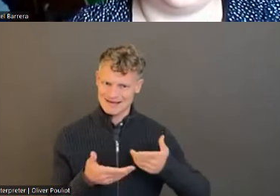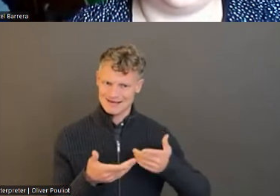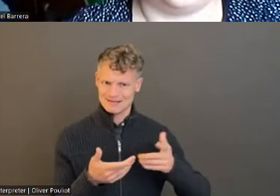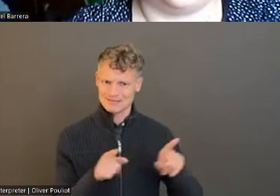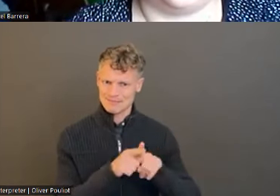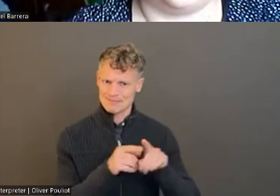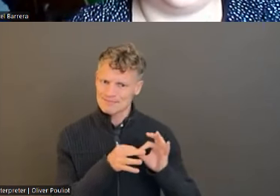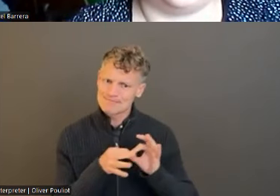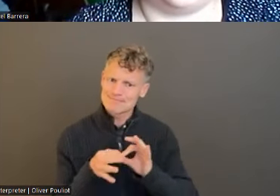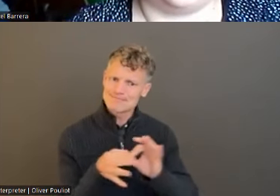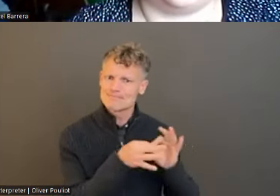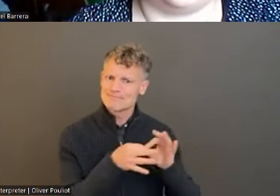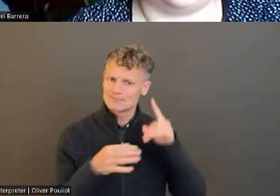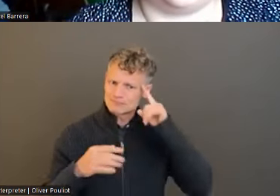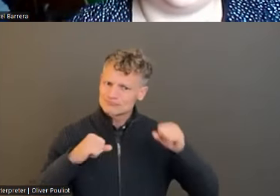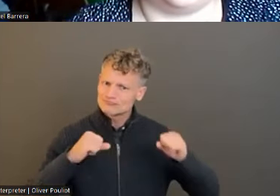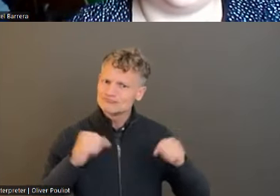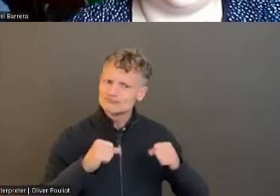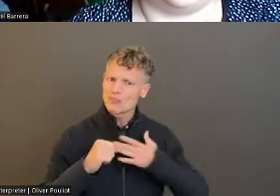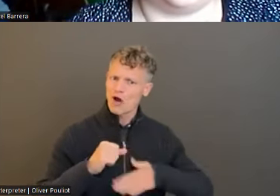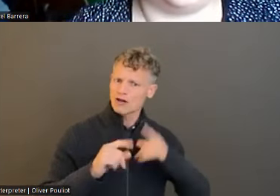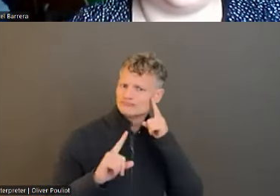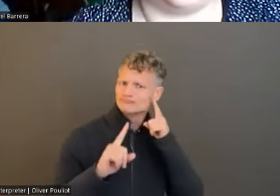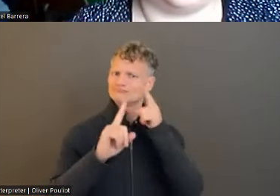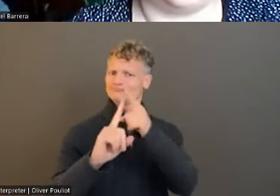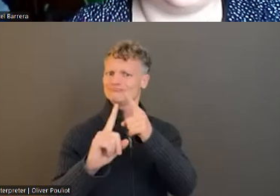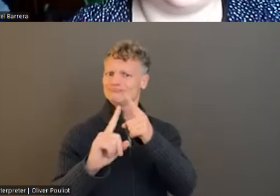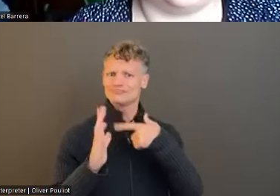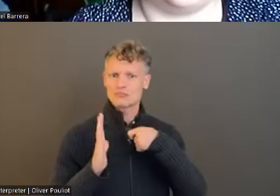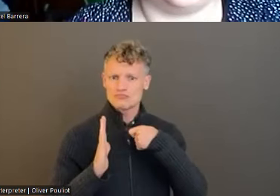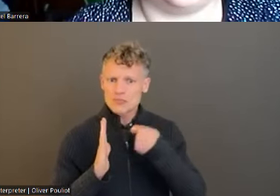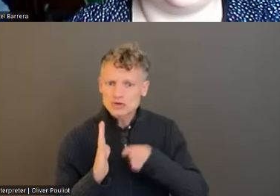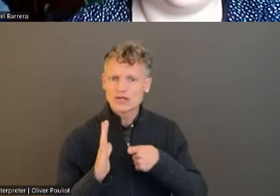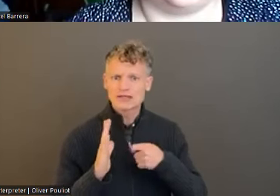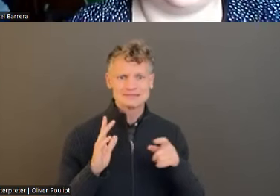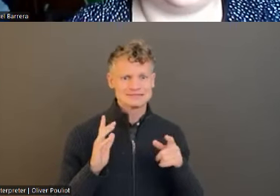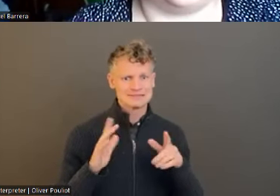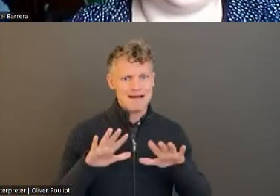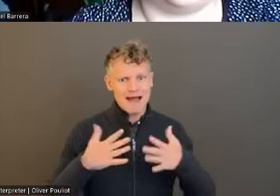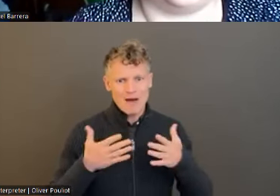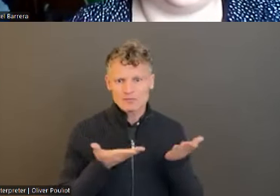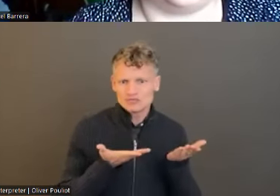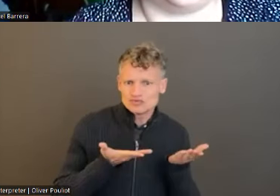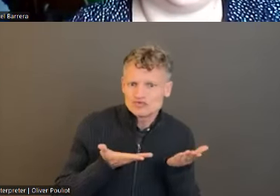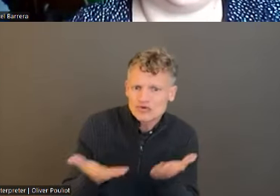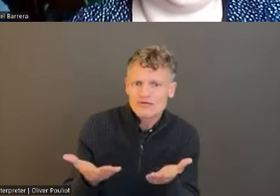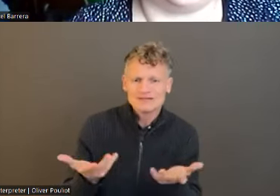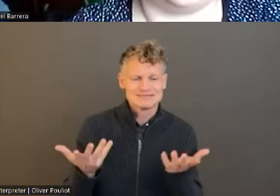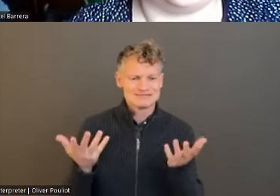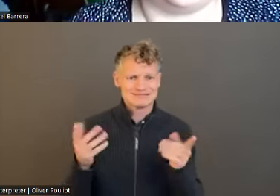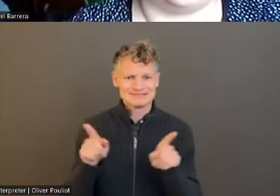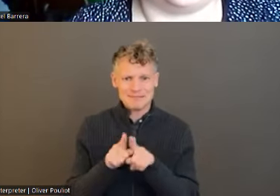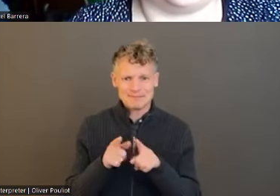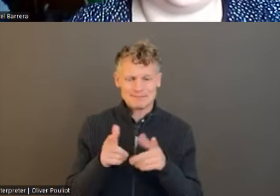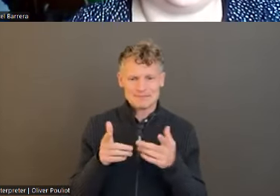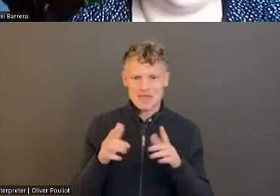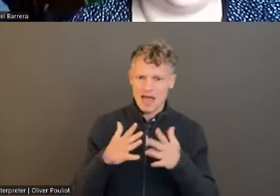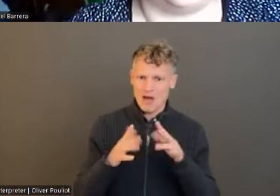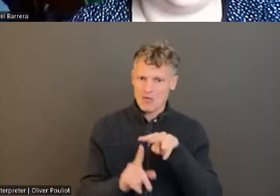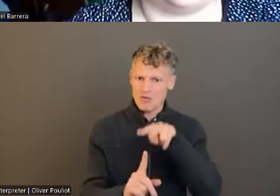of the interventions, design of the interventions, the governance structure, and even the things like cultural